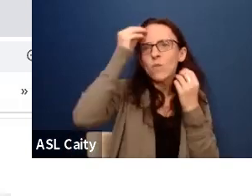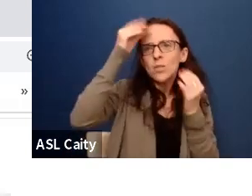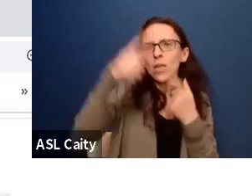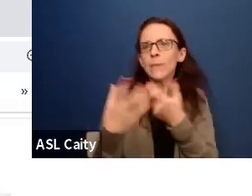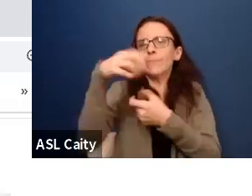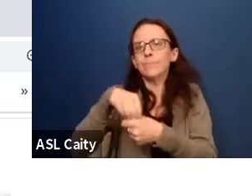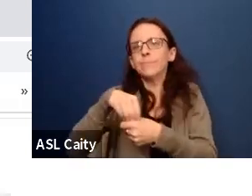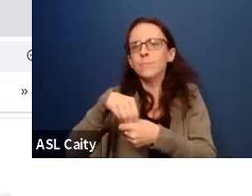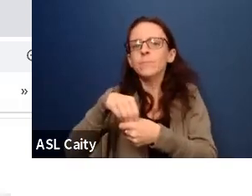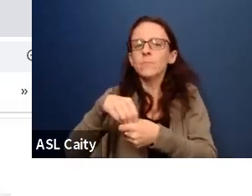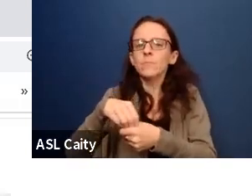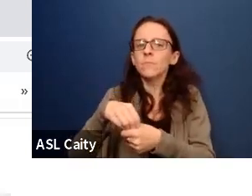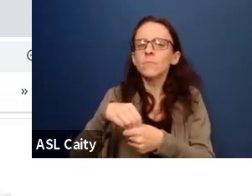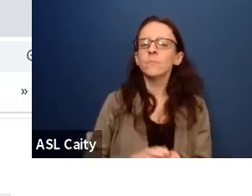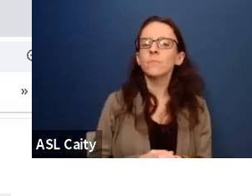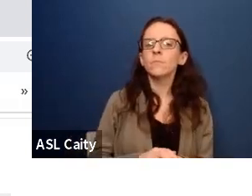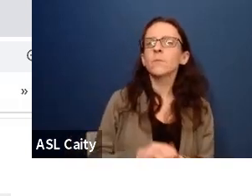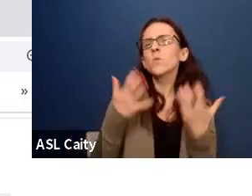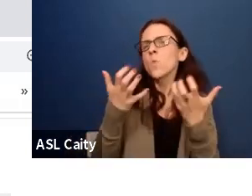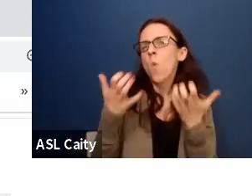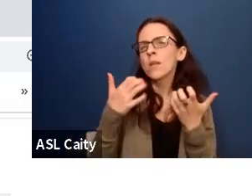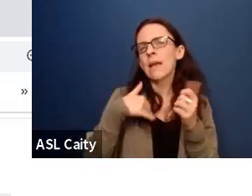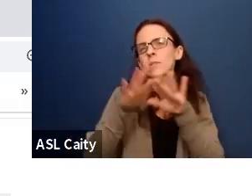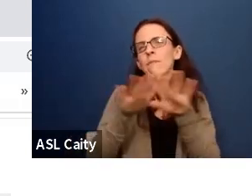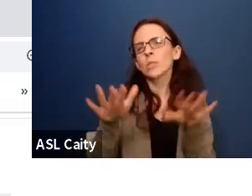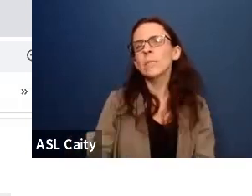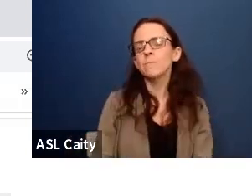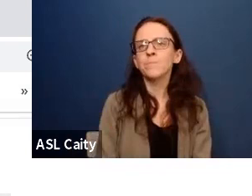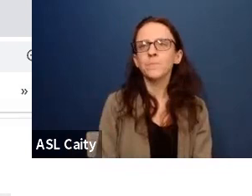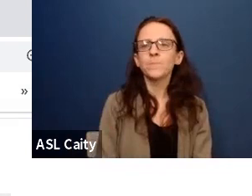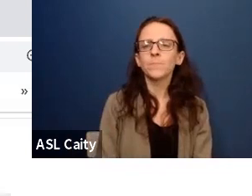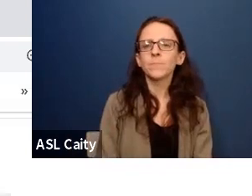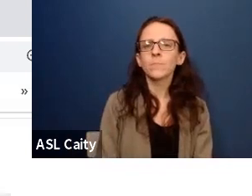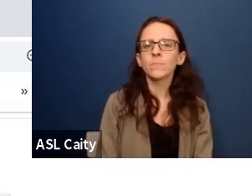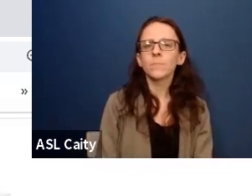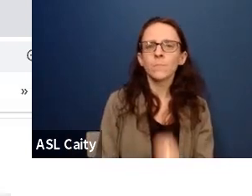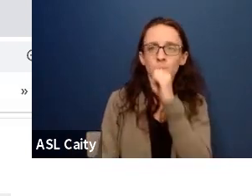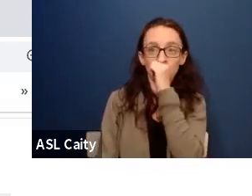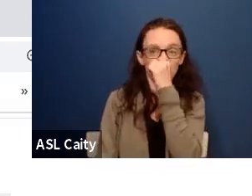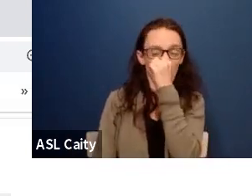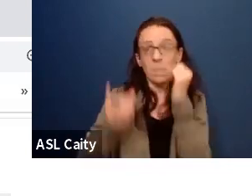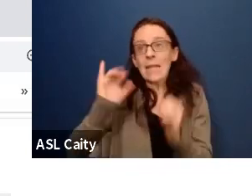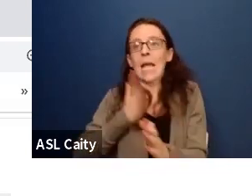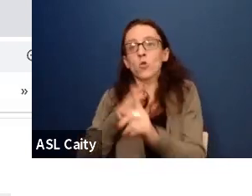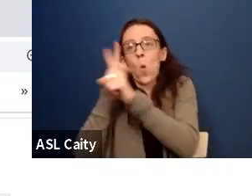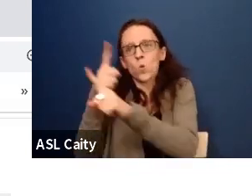that there's neighborhood diversity, or to help ensure there's neighborhood diversity.